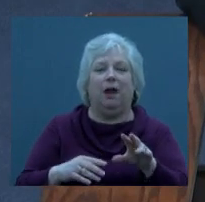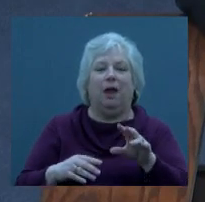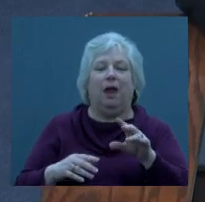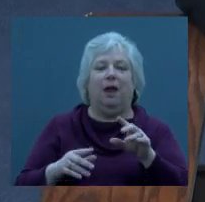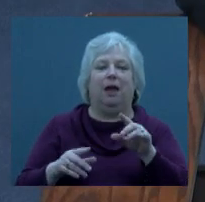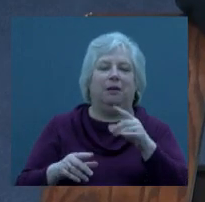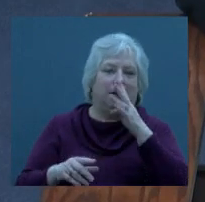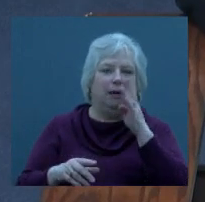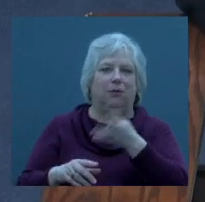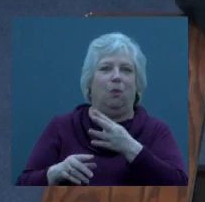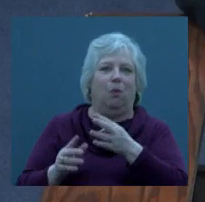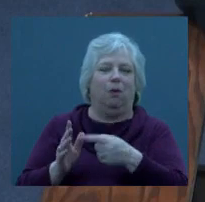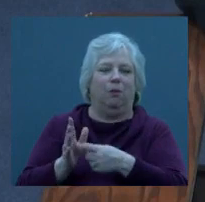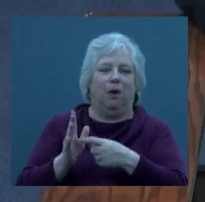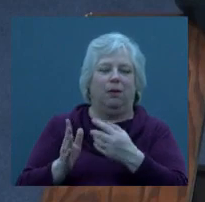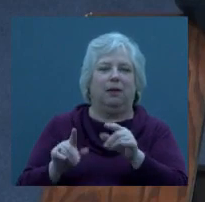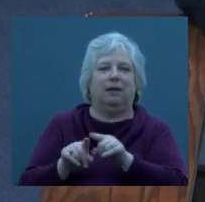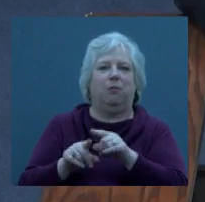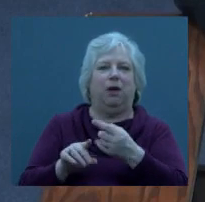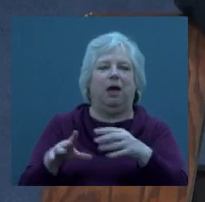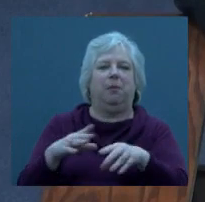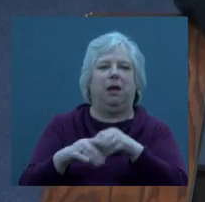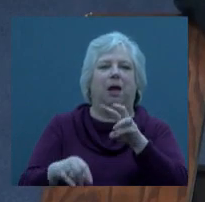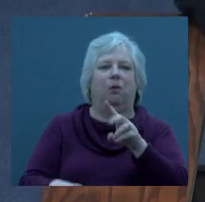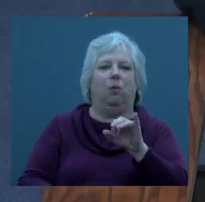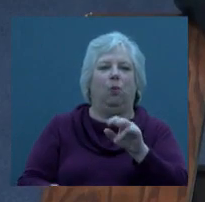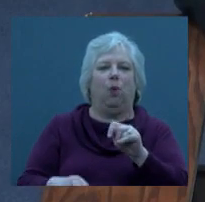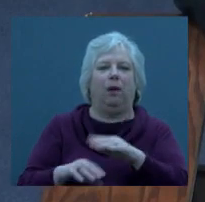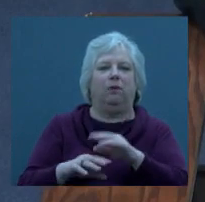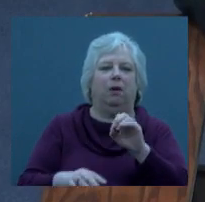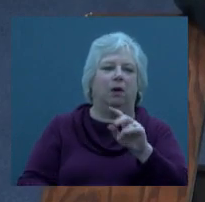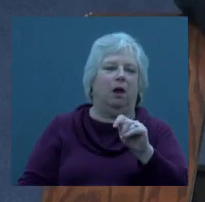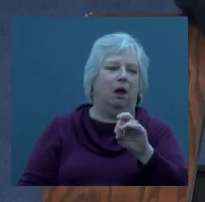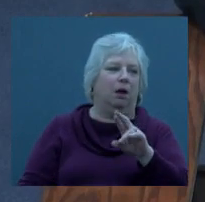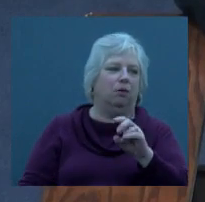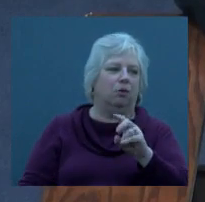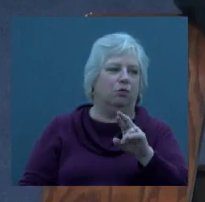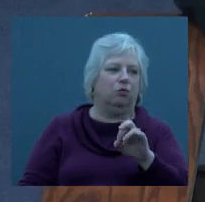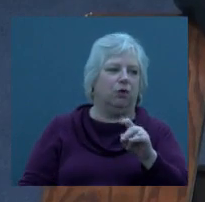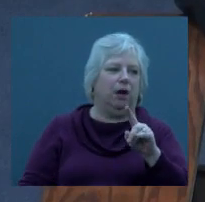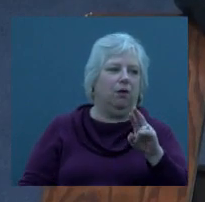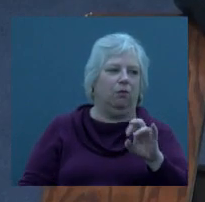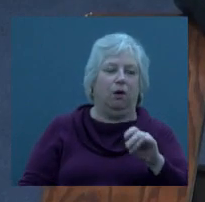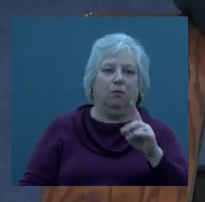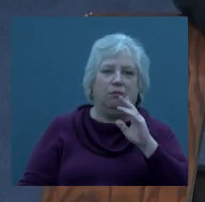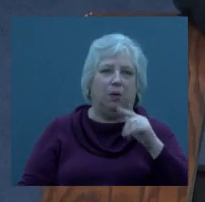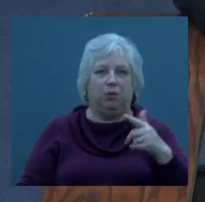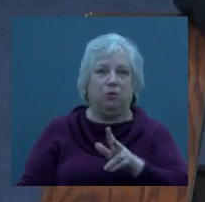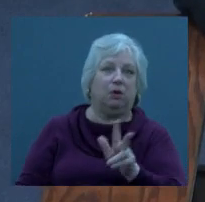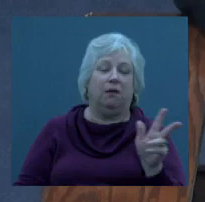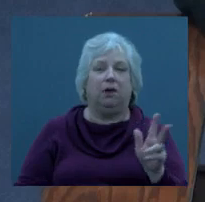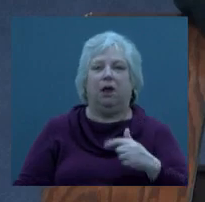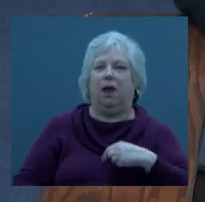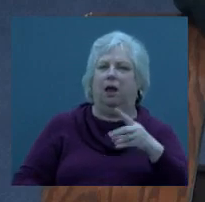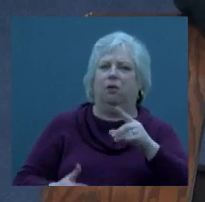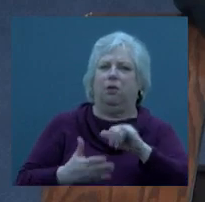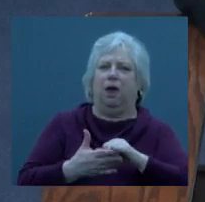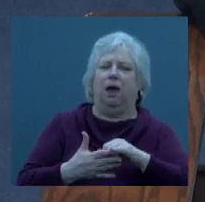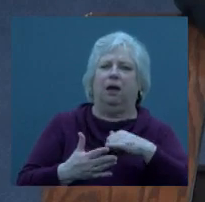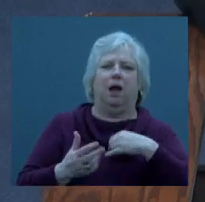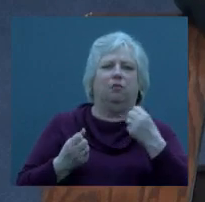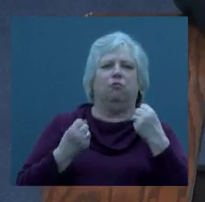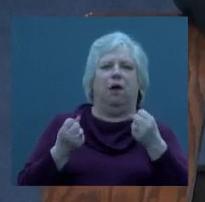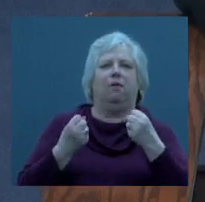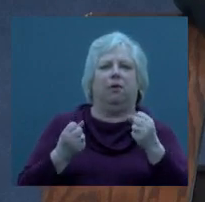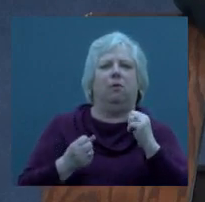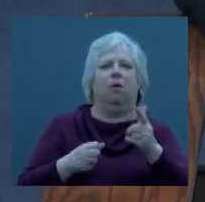way coming out going west on Otter Creek Road, they're going to do a left. I live out there in the area, drive it